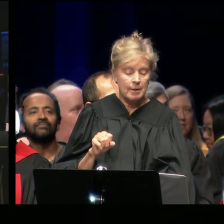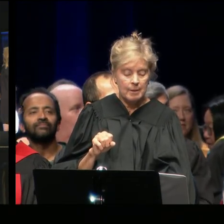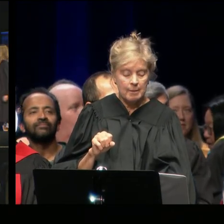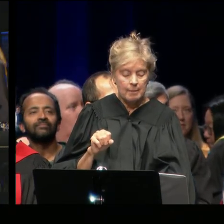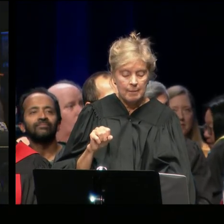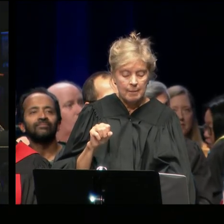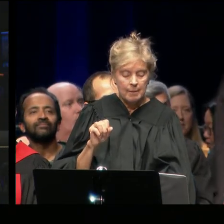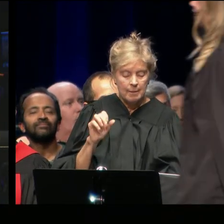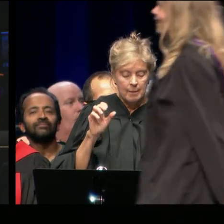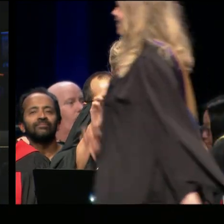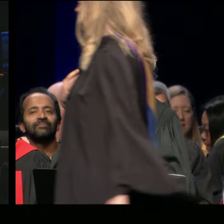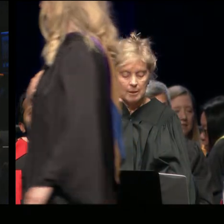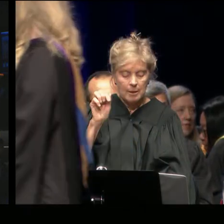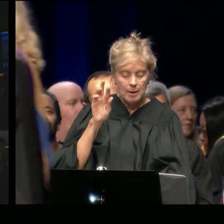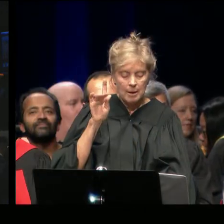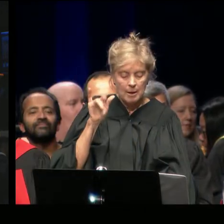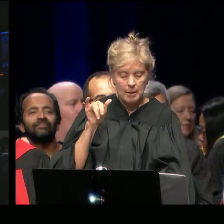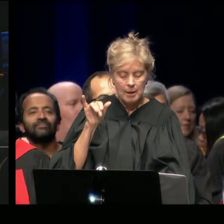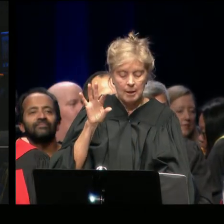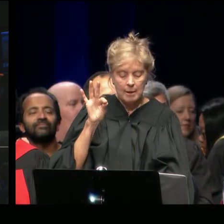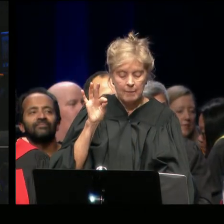Carly Farugi.